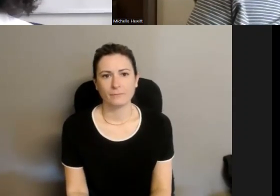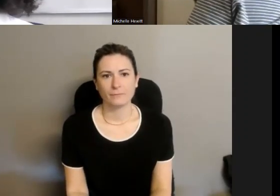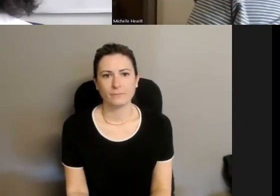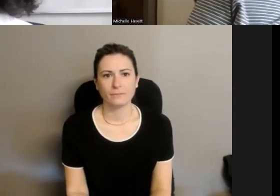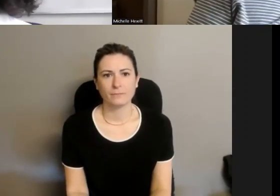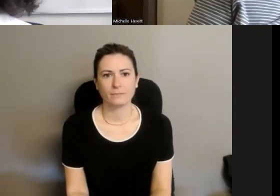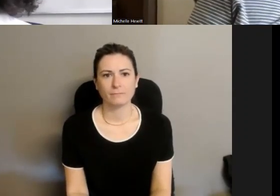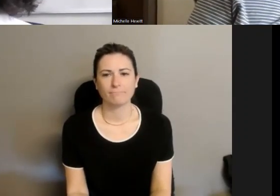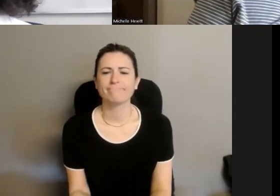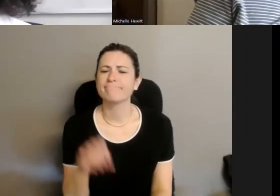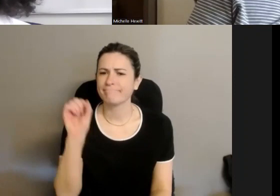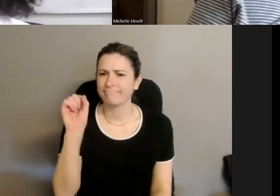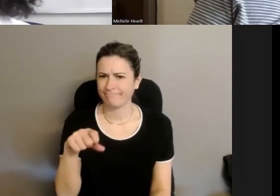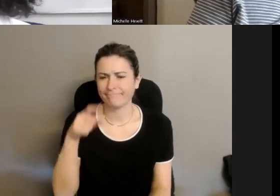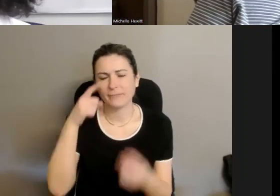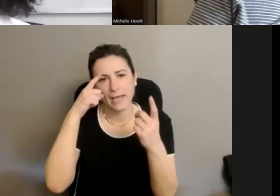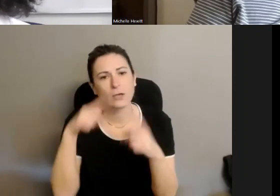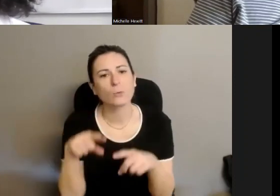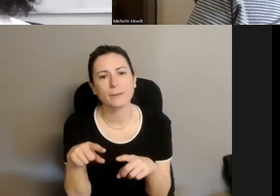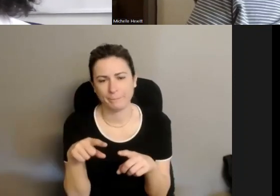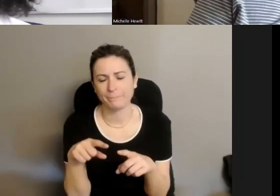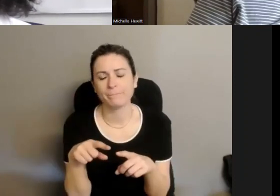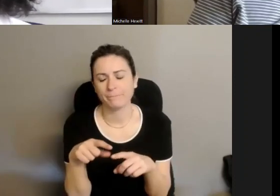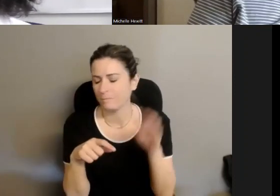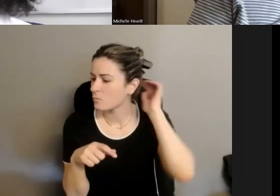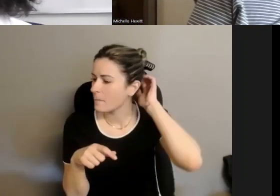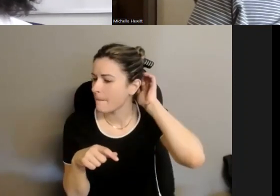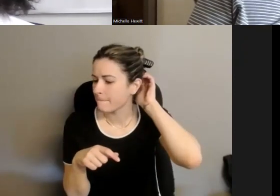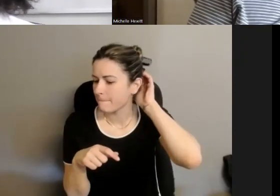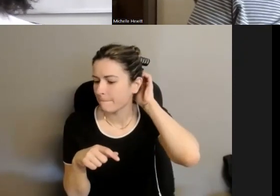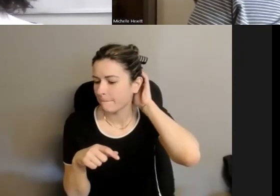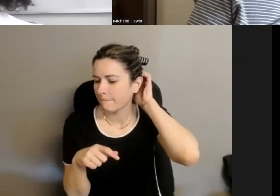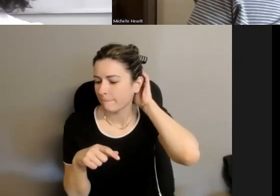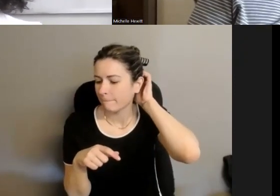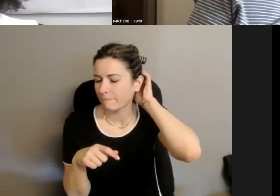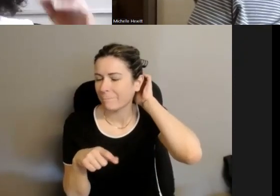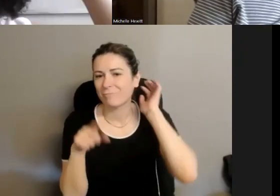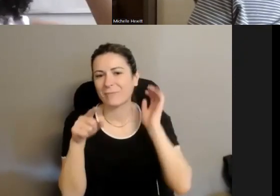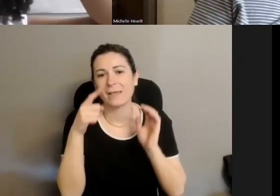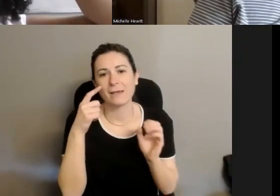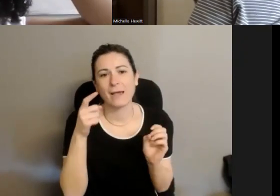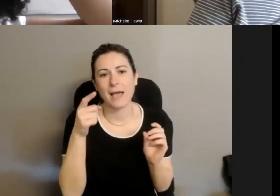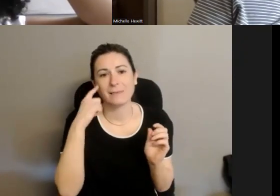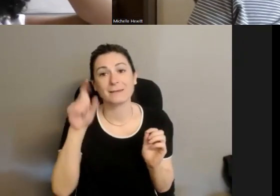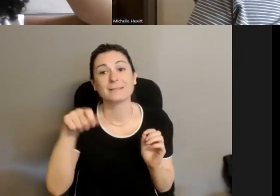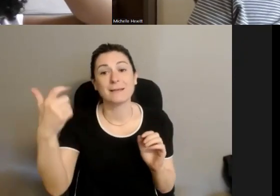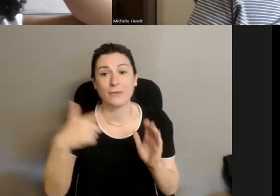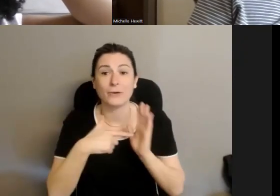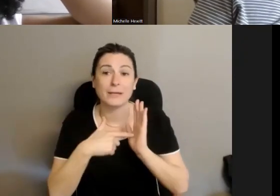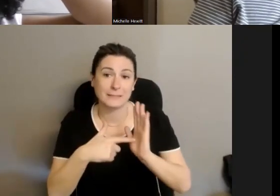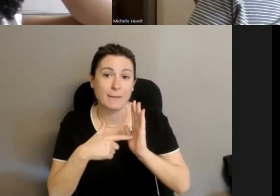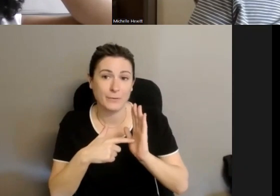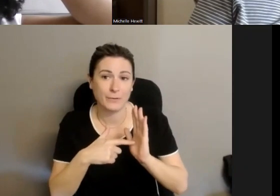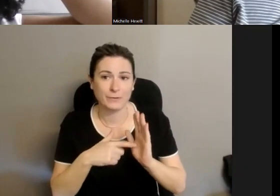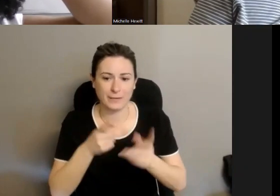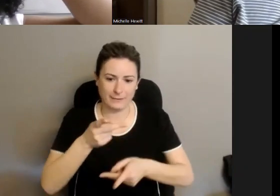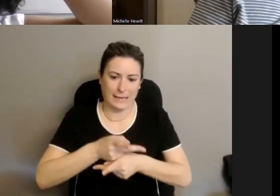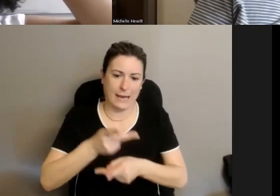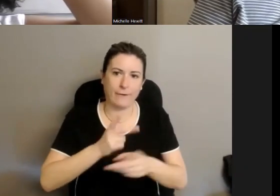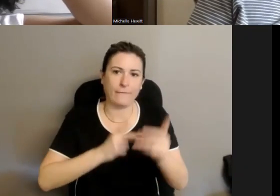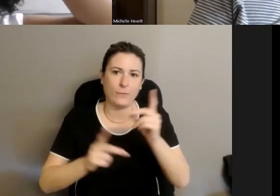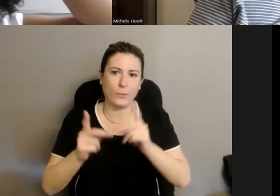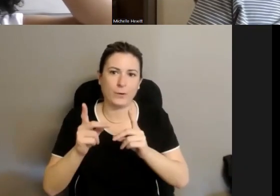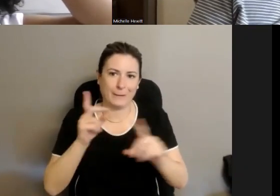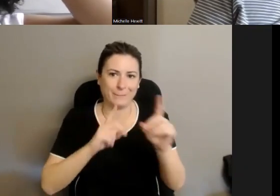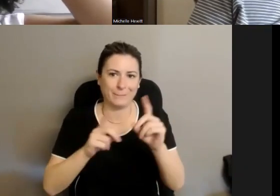Yes, I agree. I think it just points to how we need a holistic care system that cares for people all the way